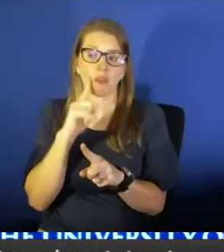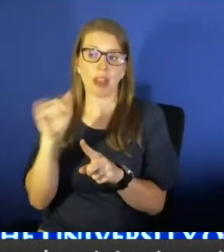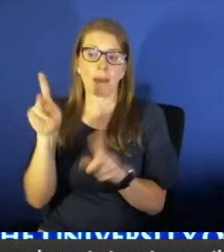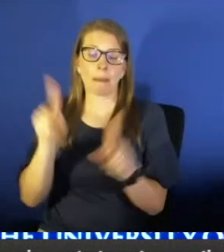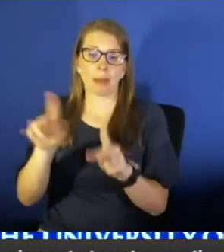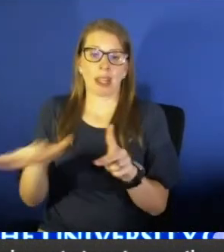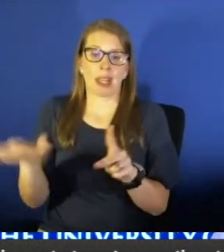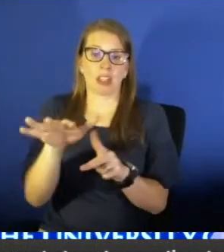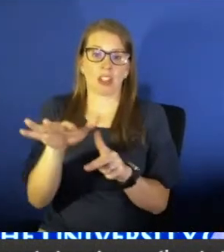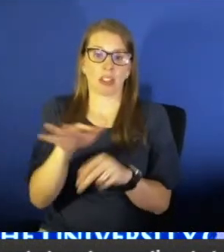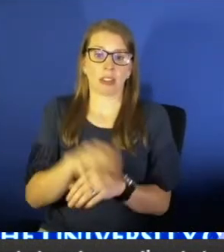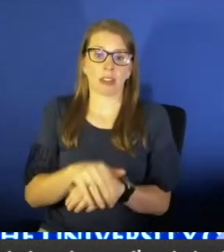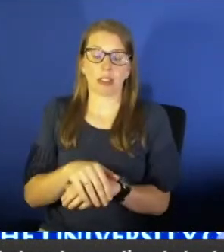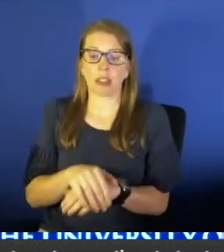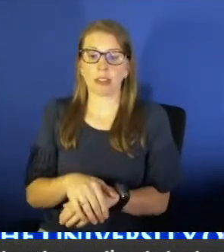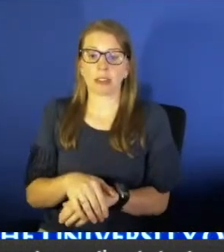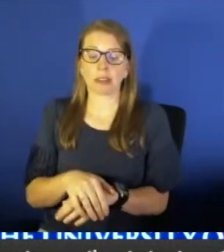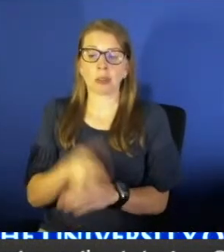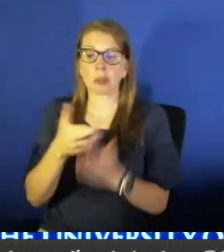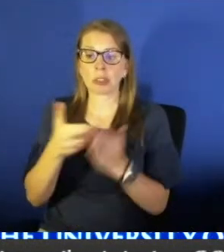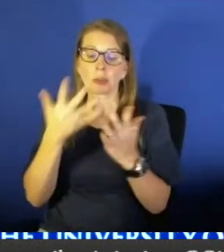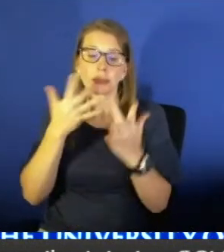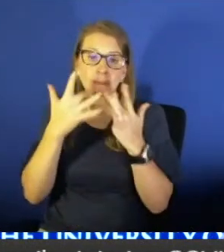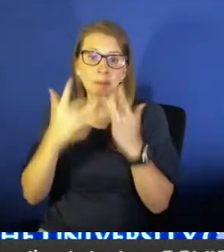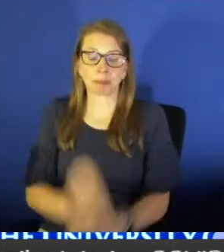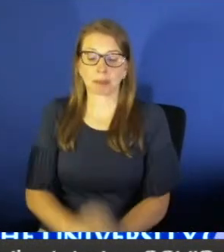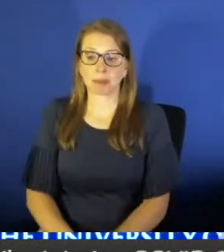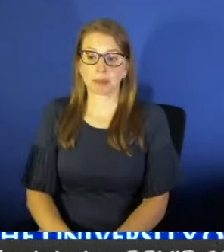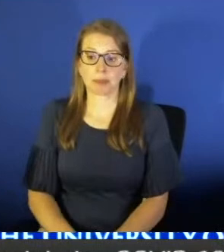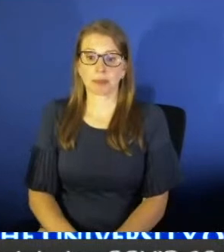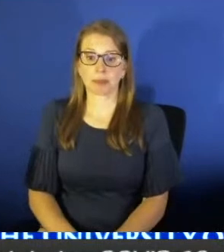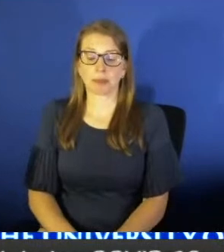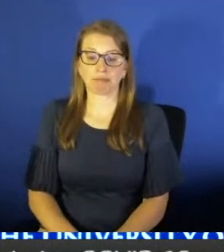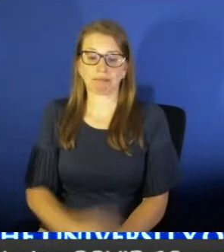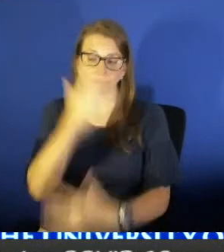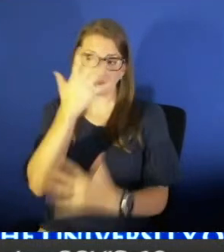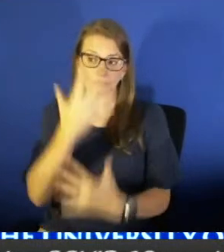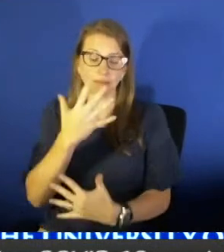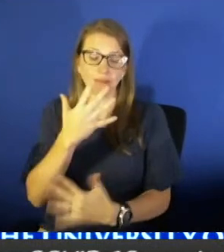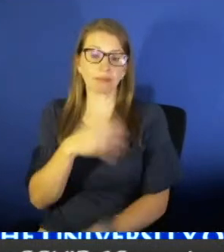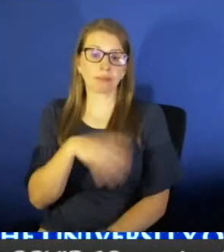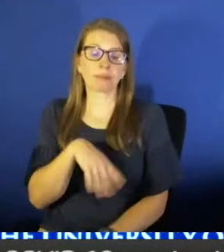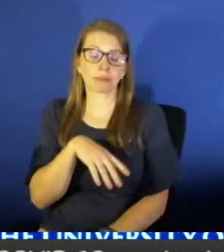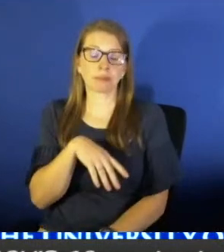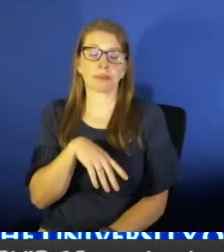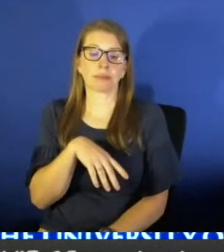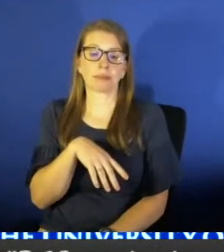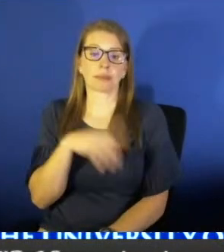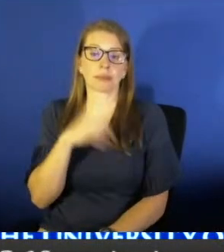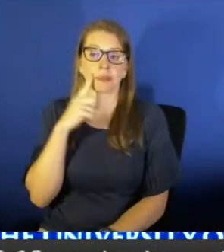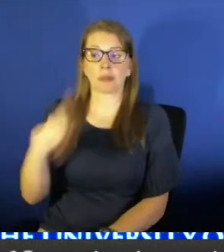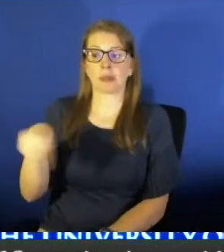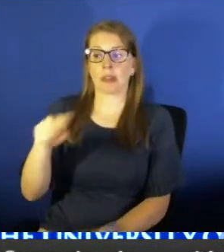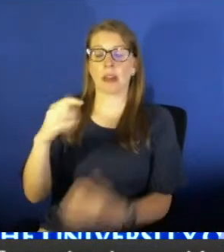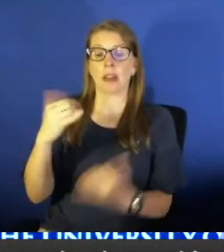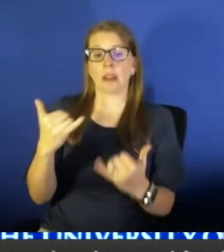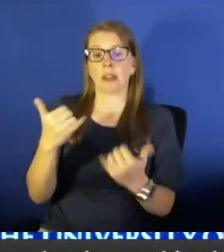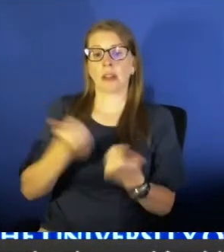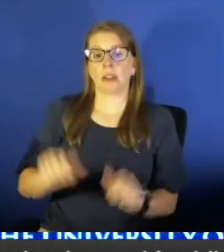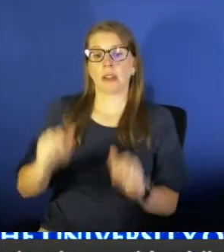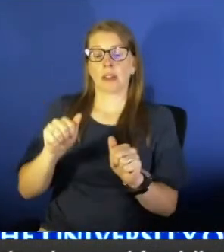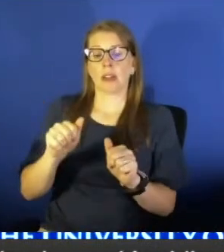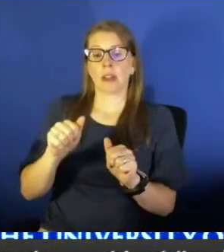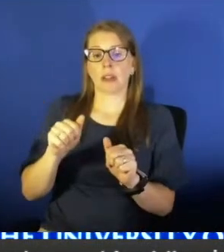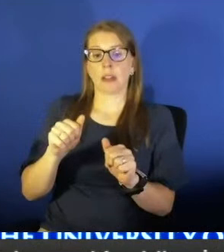by famine, lack of resources. It's so unfortunate. I think they are now trying to get some cargo planes in and